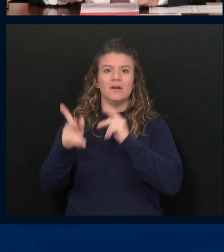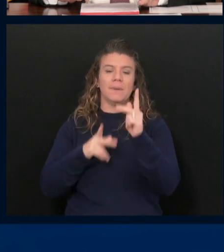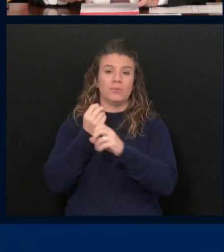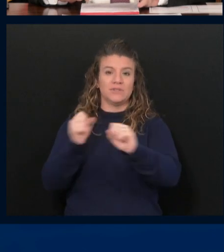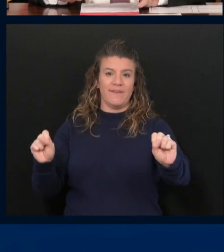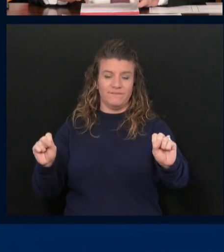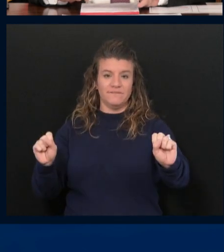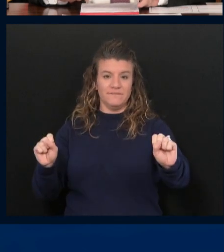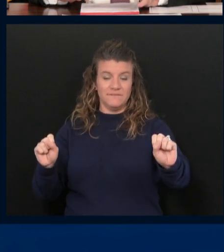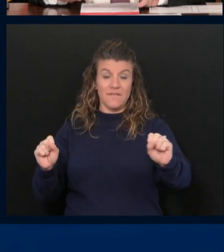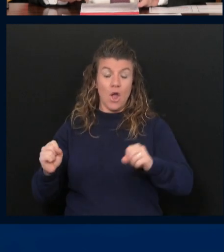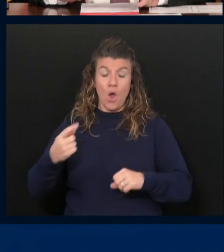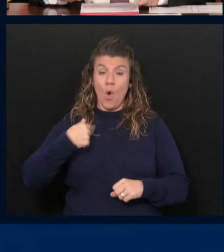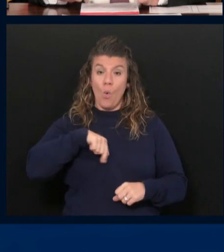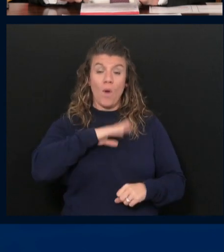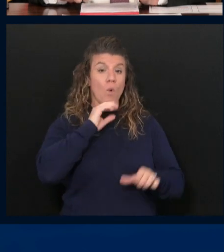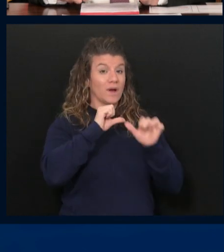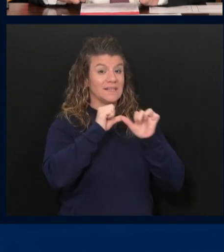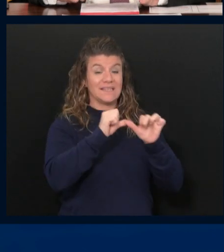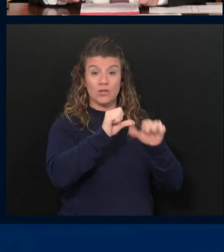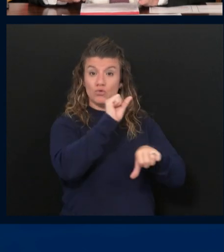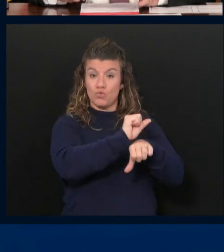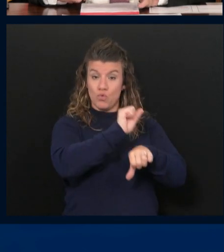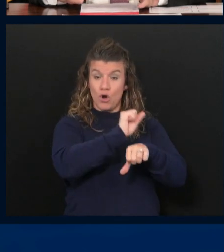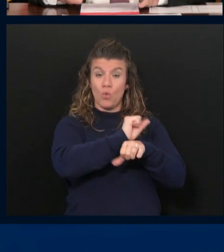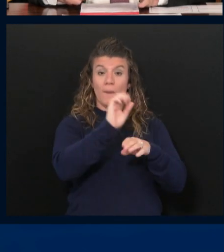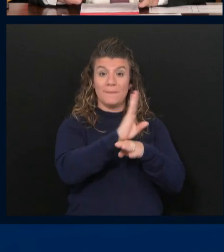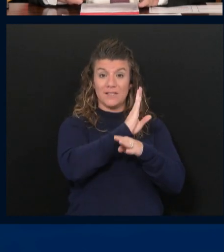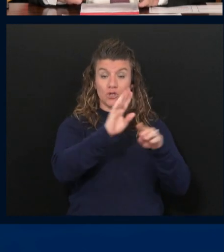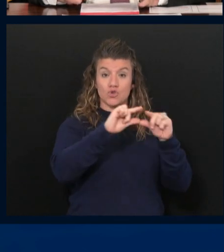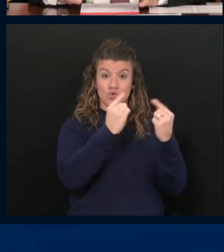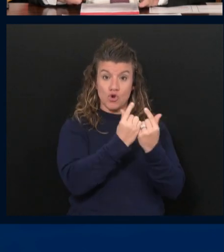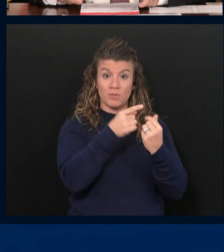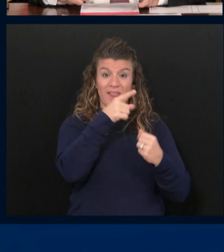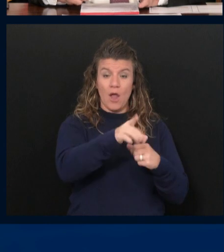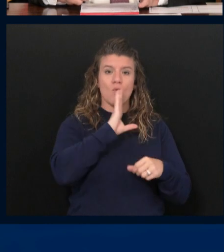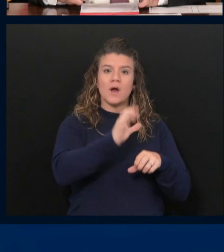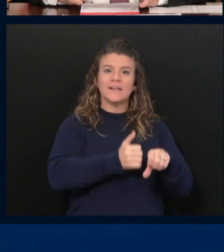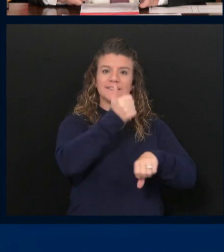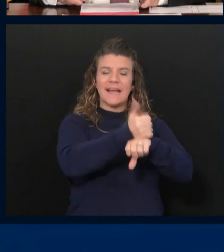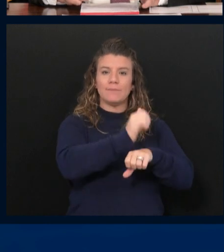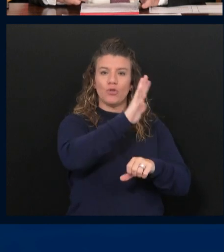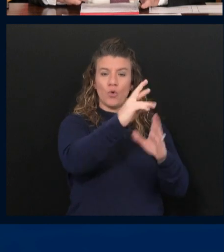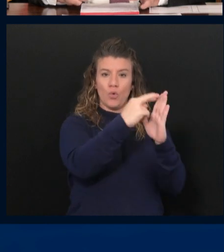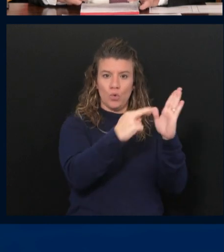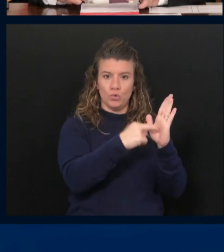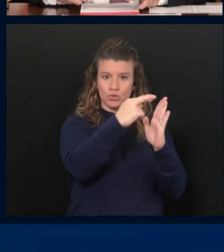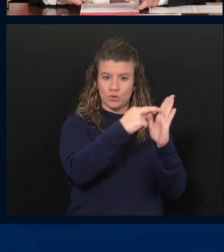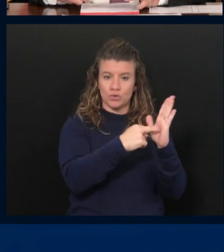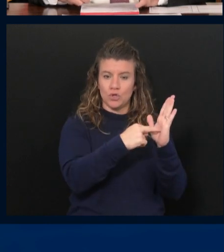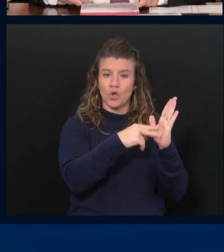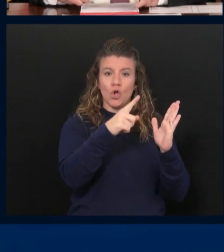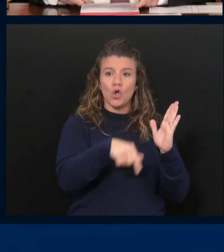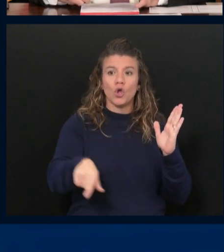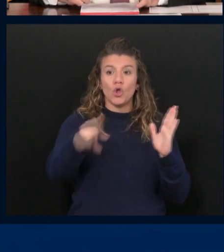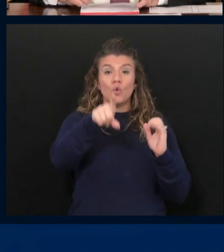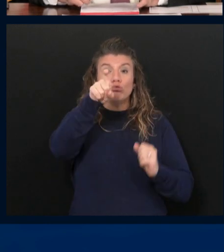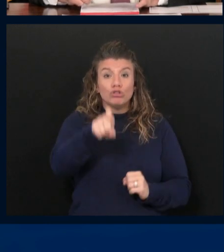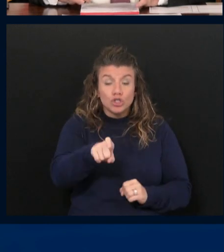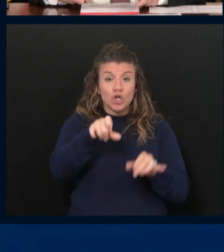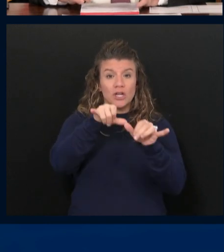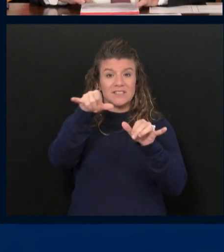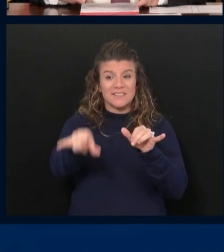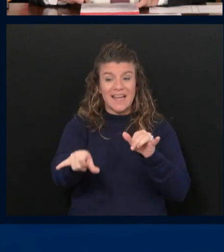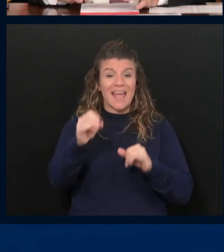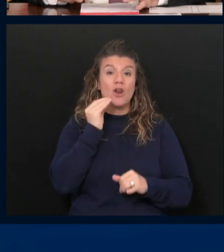We continue to work with business groups to help them establish protocols. You should continue to stay at home if you